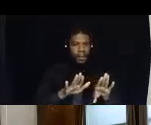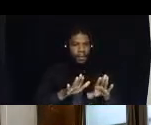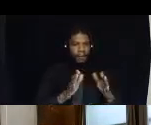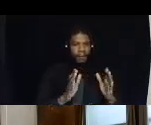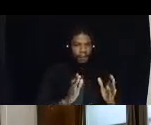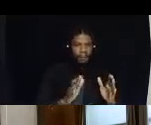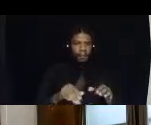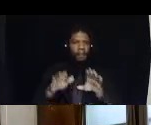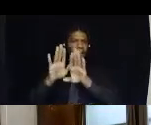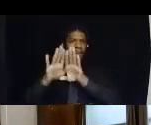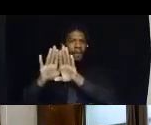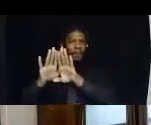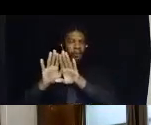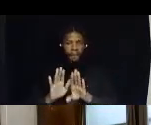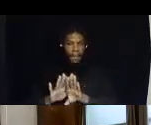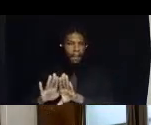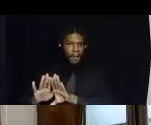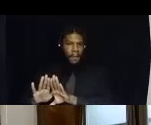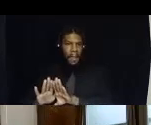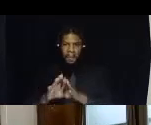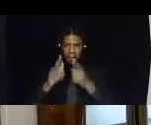I'm just taking